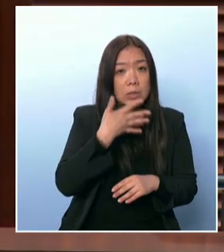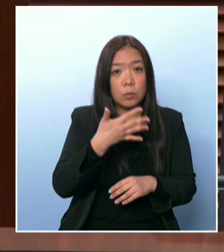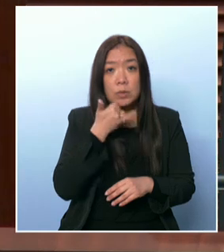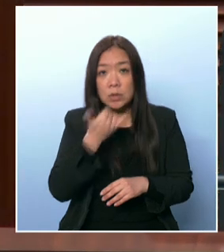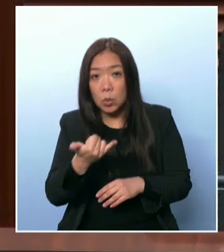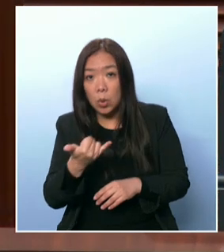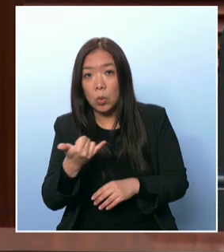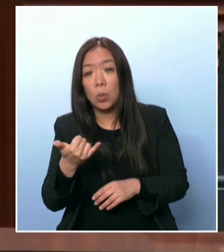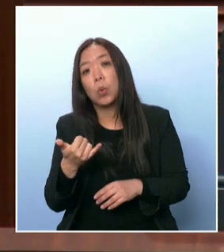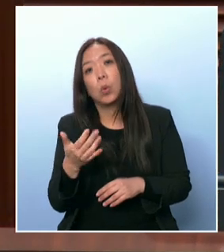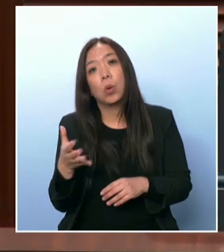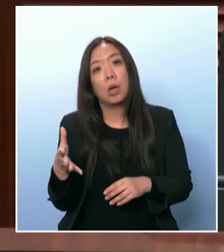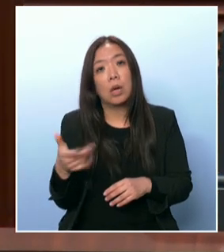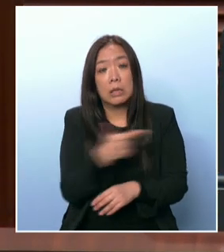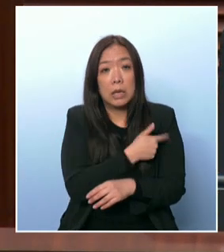in the